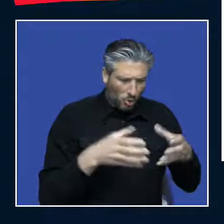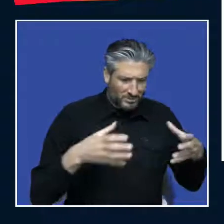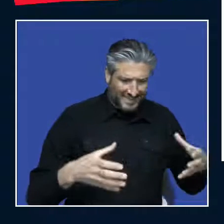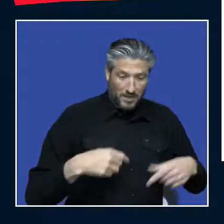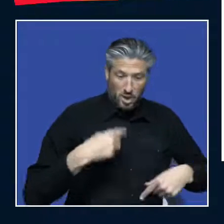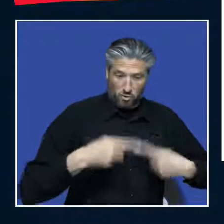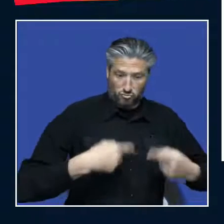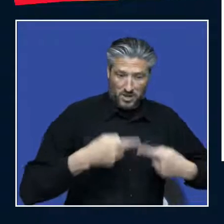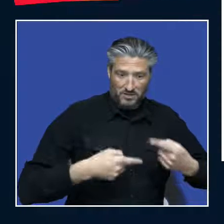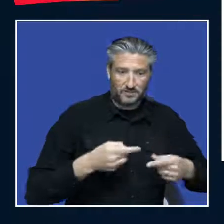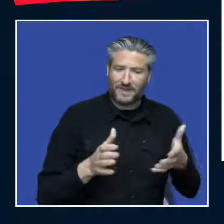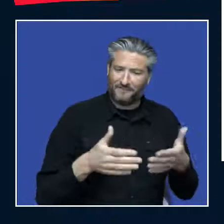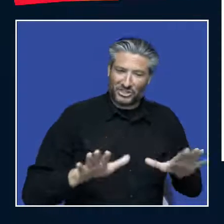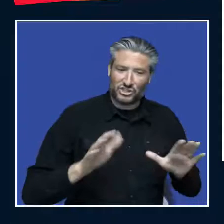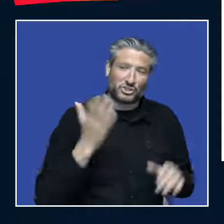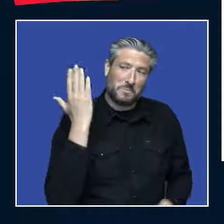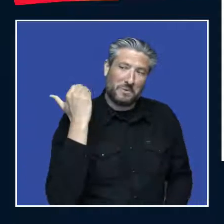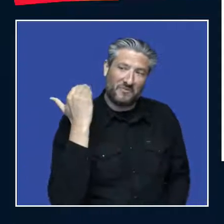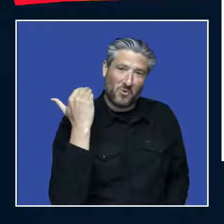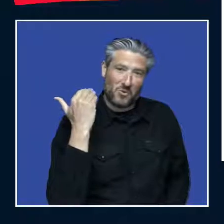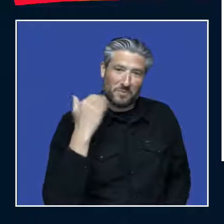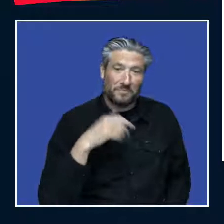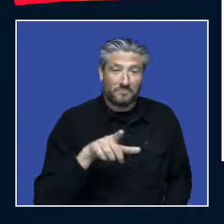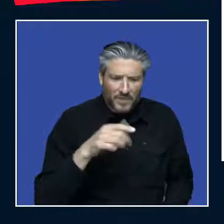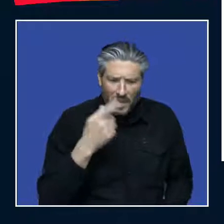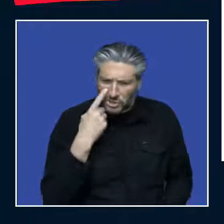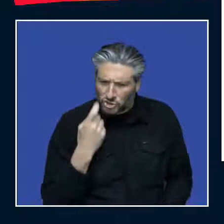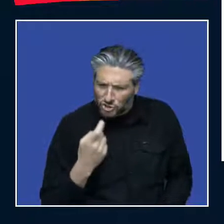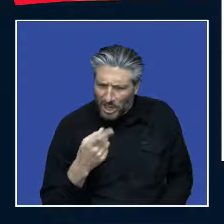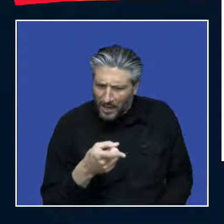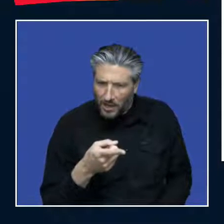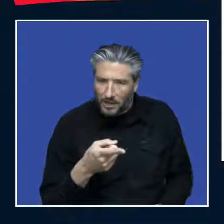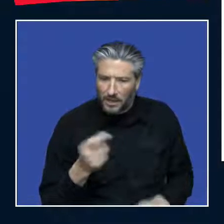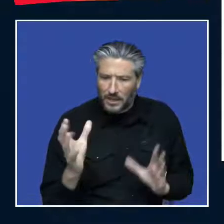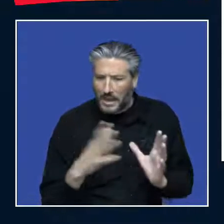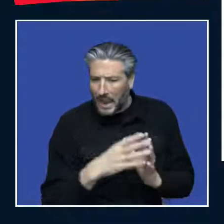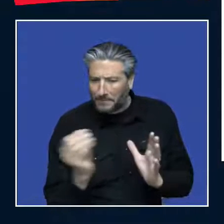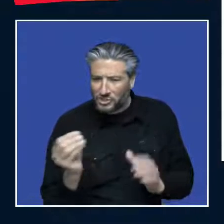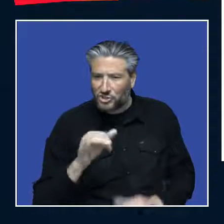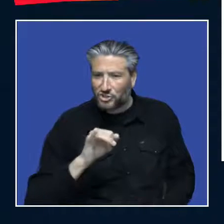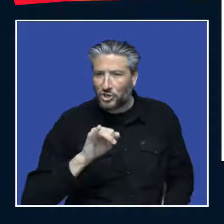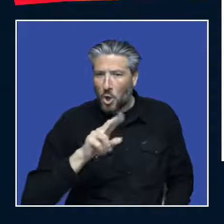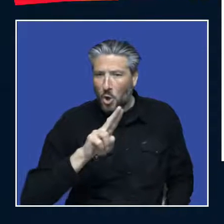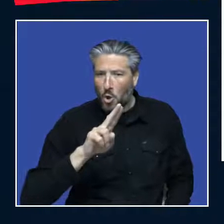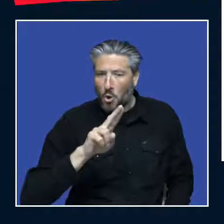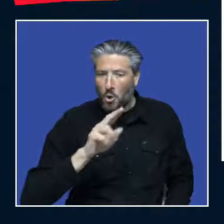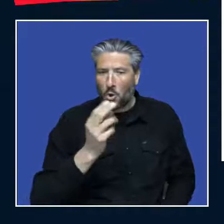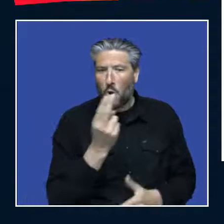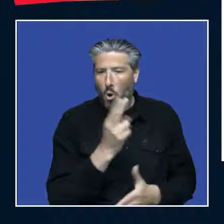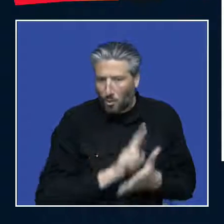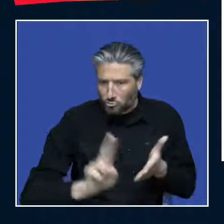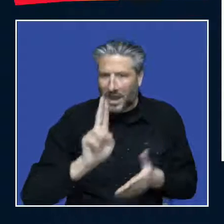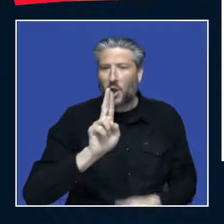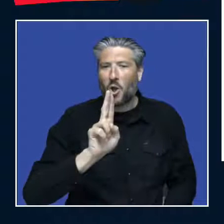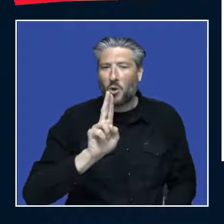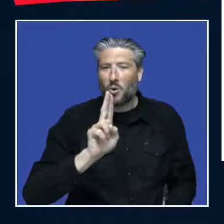here's also the Umbraco image. And if I don't pass a name, it will just create one for